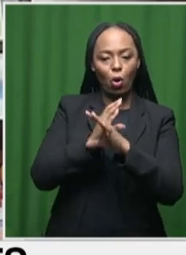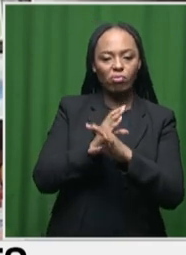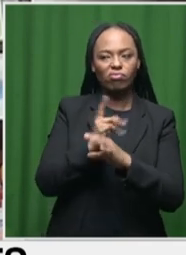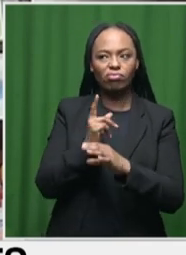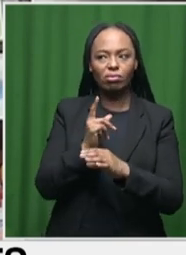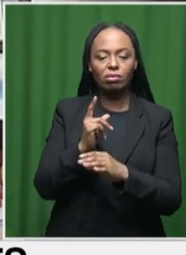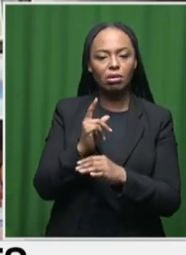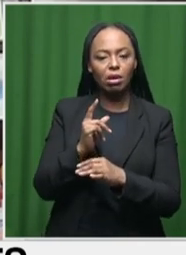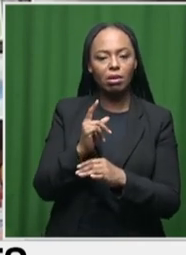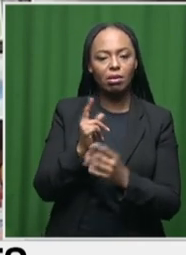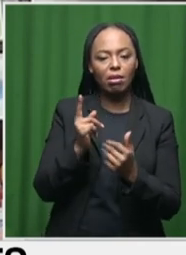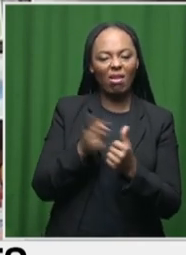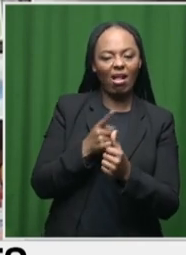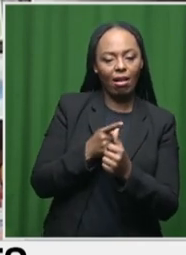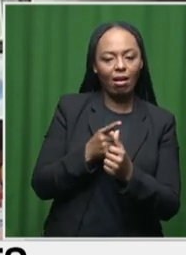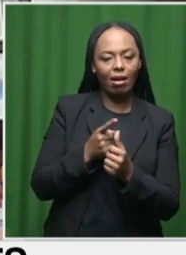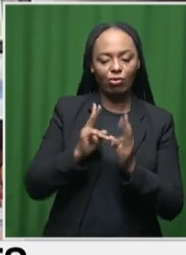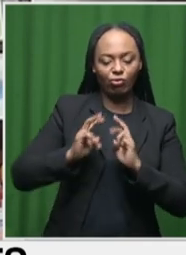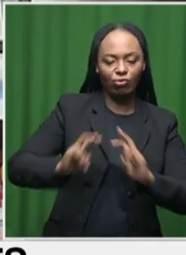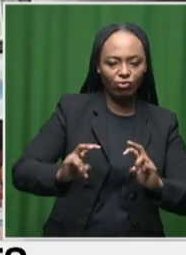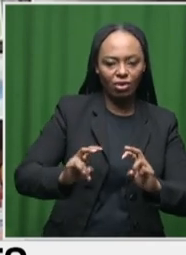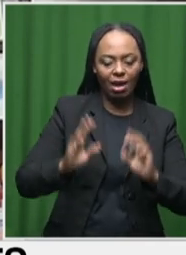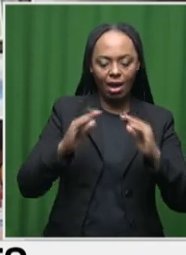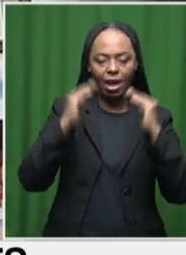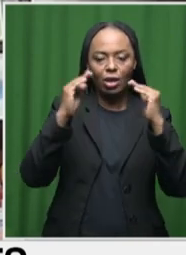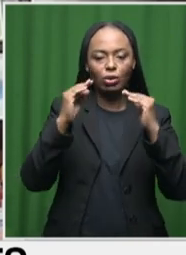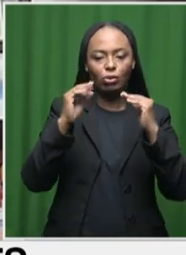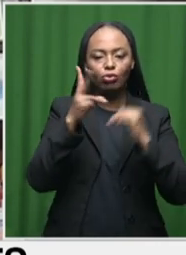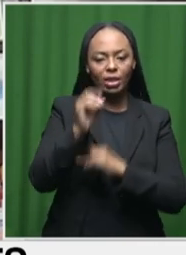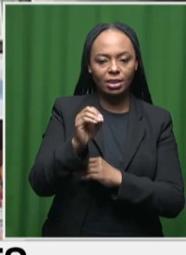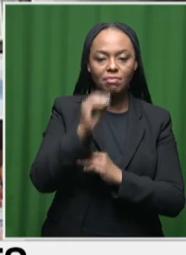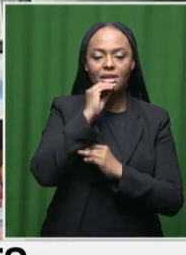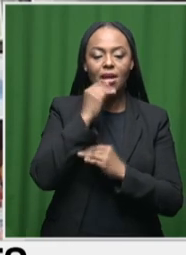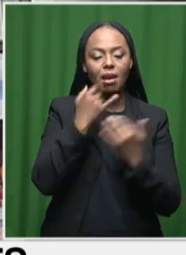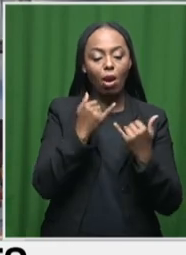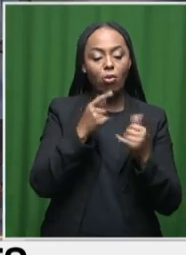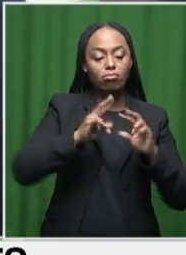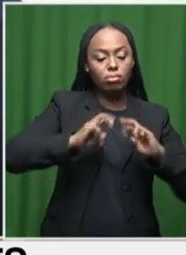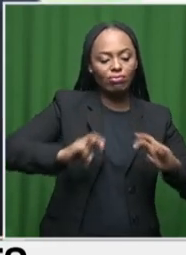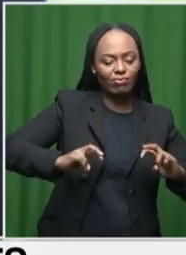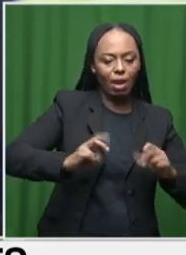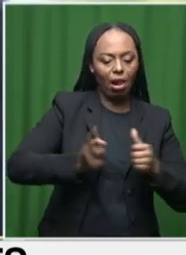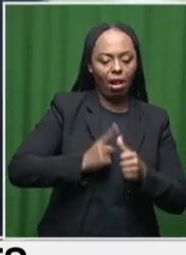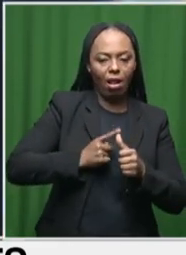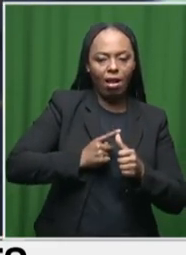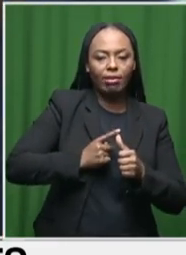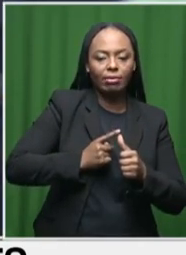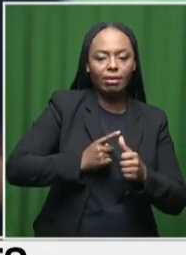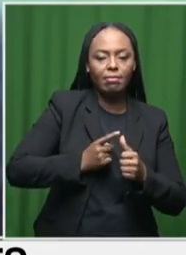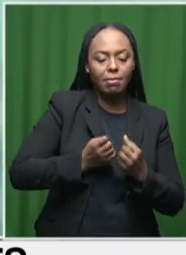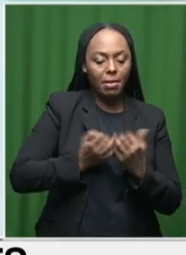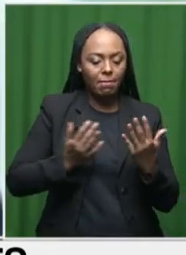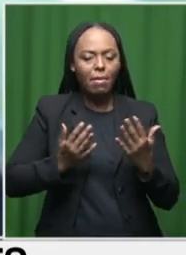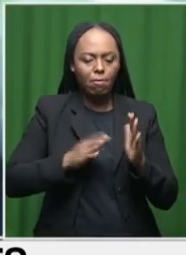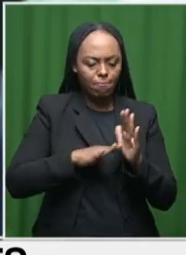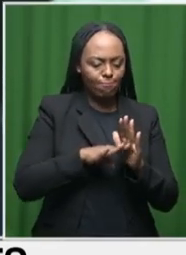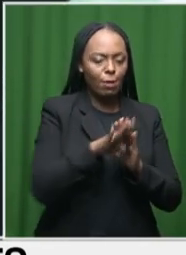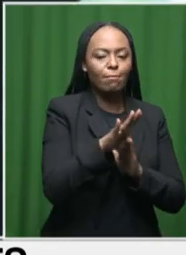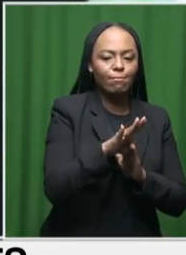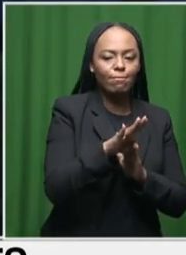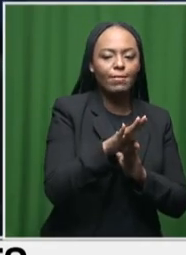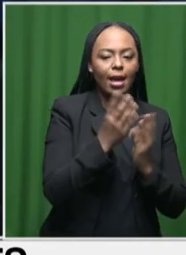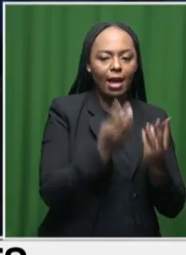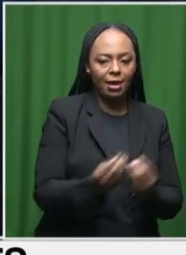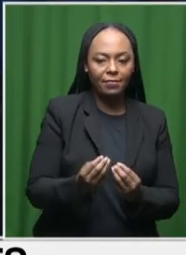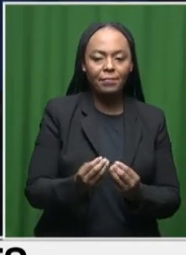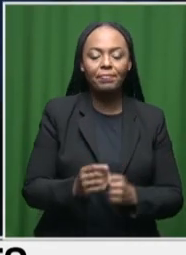less than that, but in the high 20s. So in fact, our polling is growing. What also we see is actual election results. So if you take Enoch